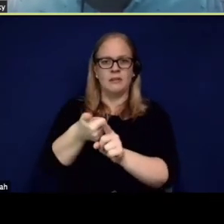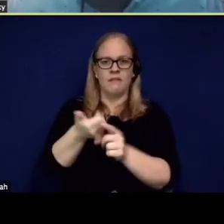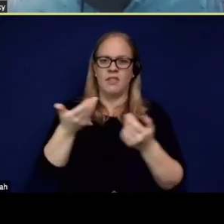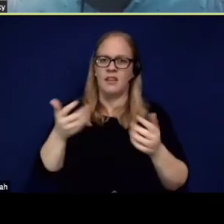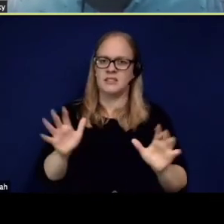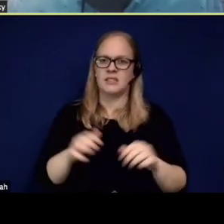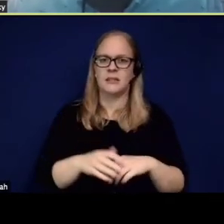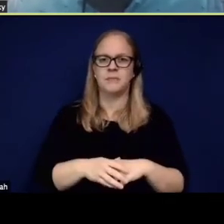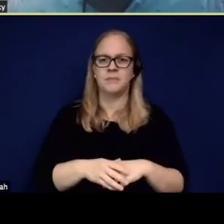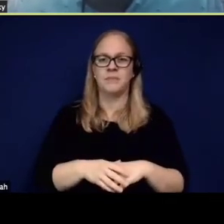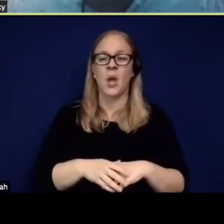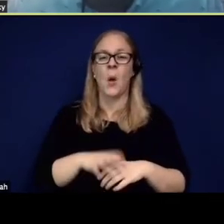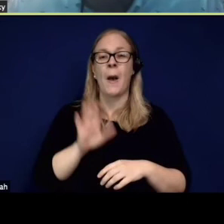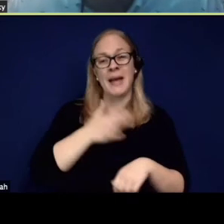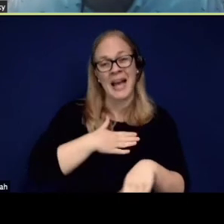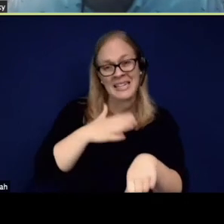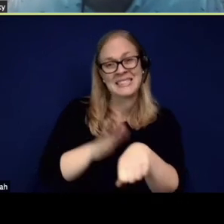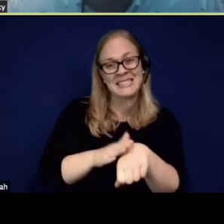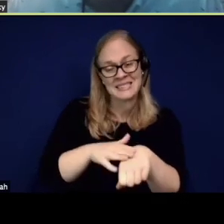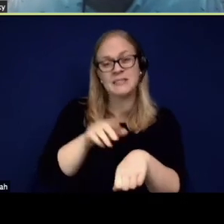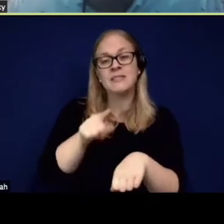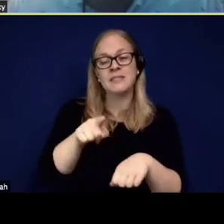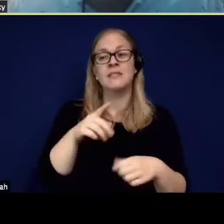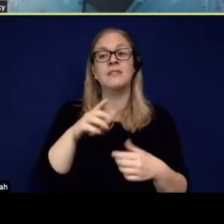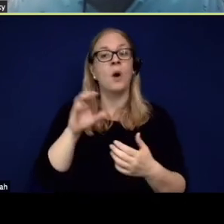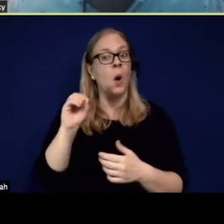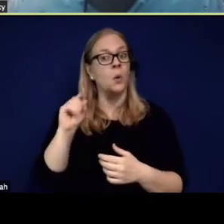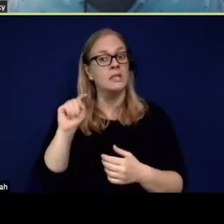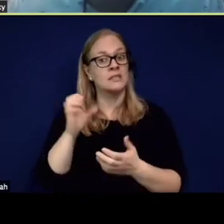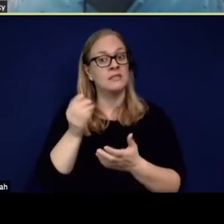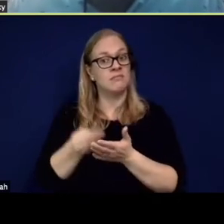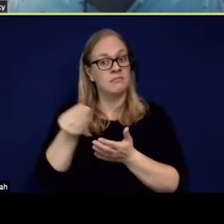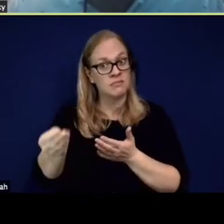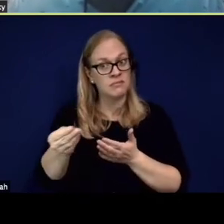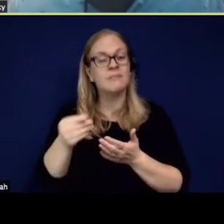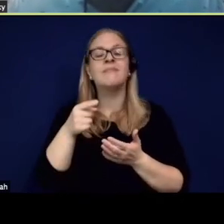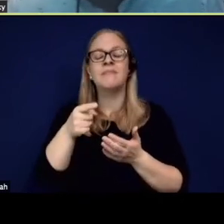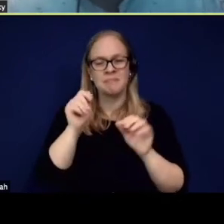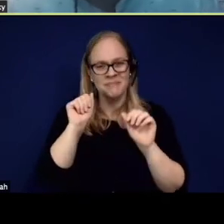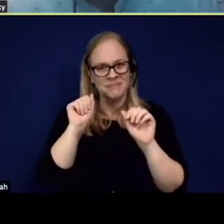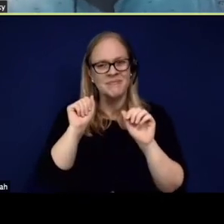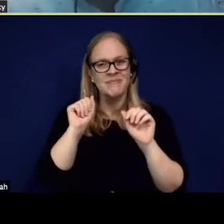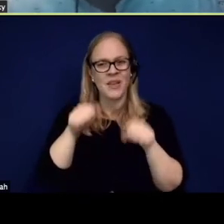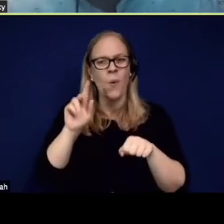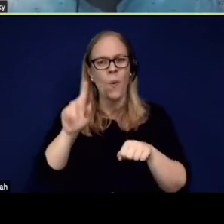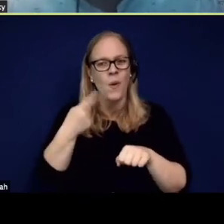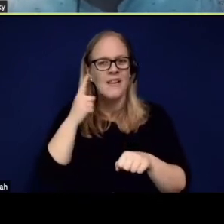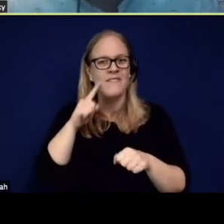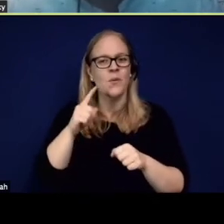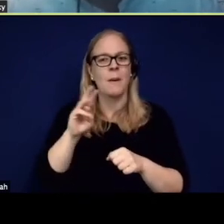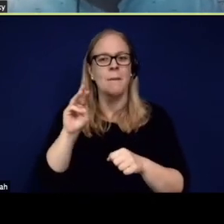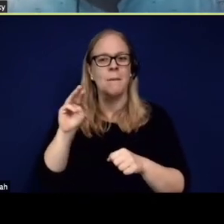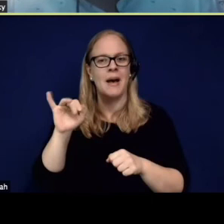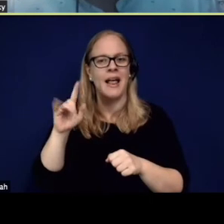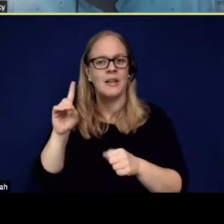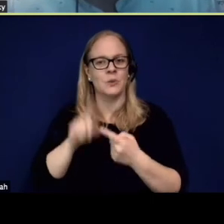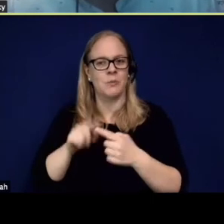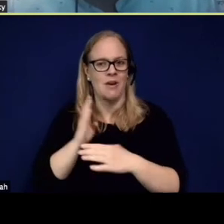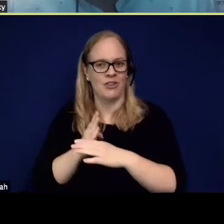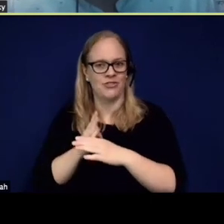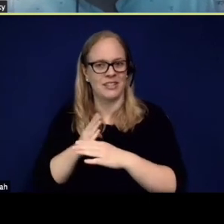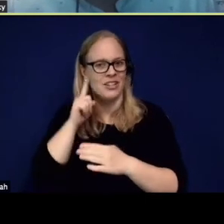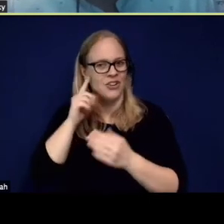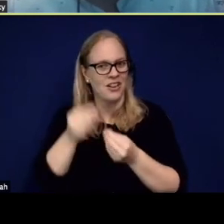only be available to individuals with mild to moderate degree of hearing loss. The maximum output will be limited to